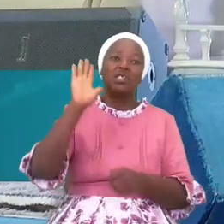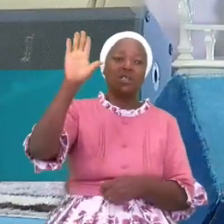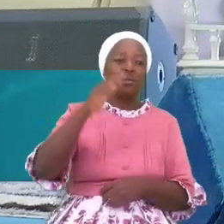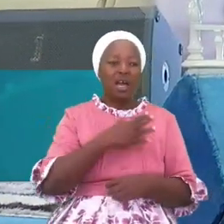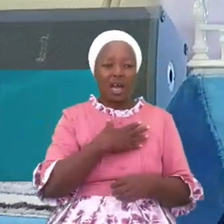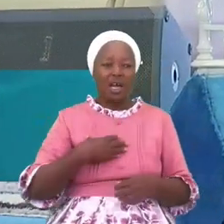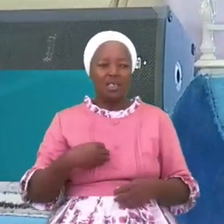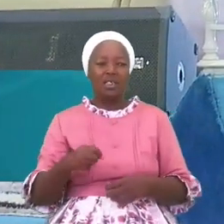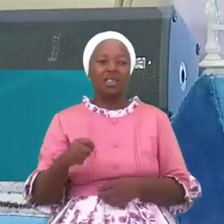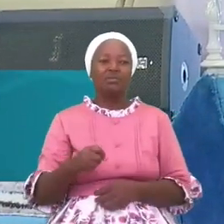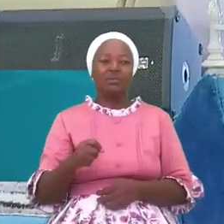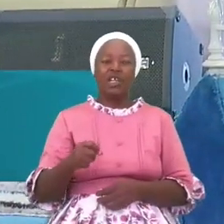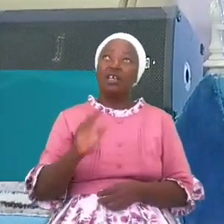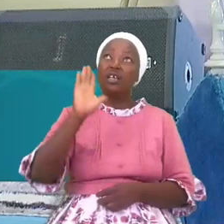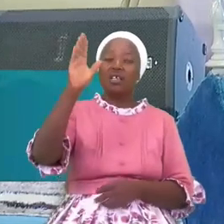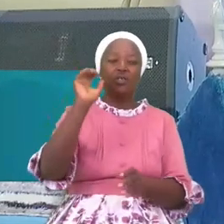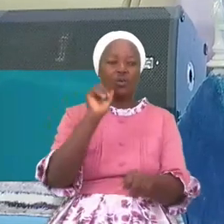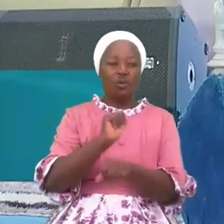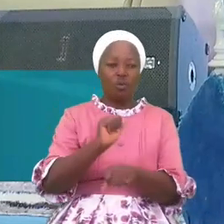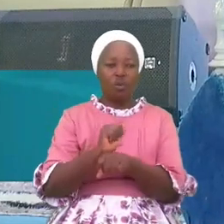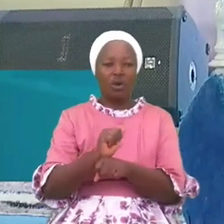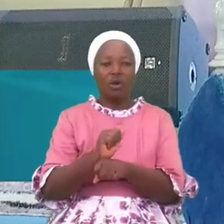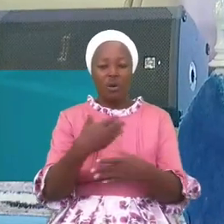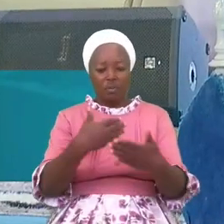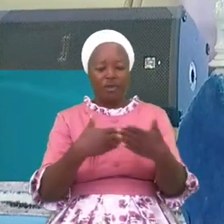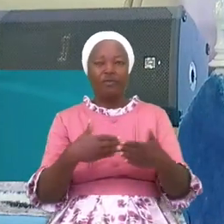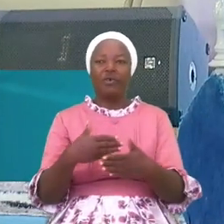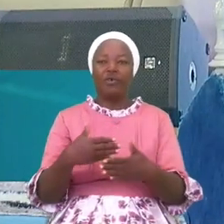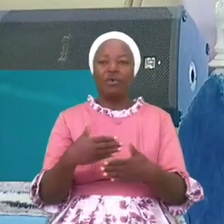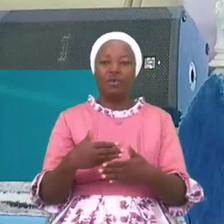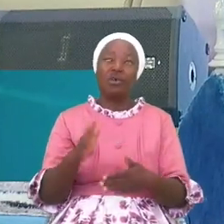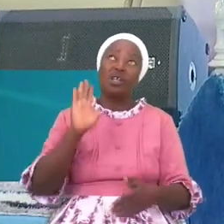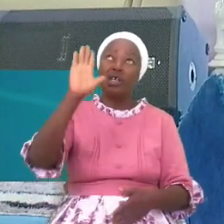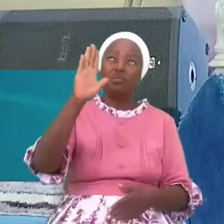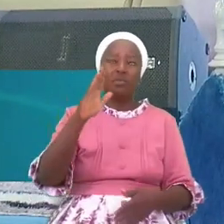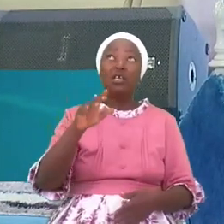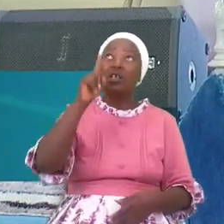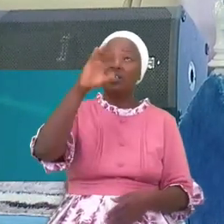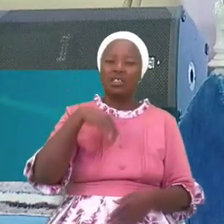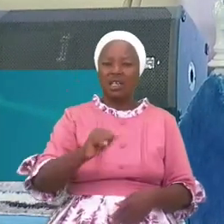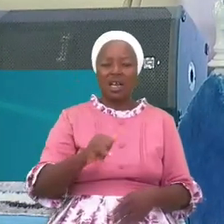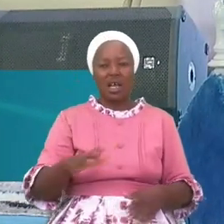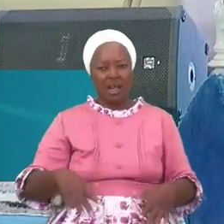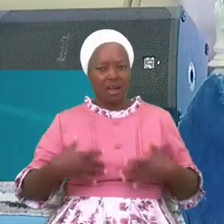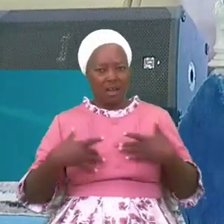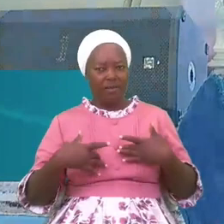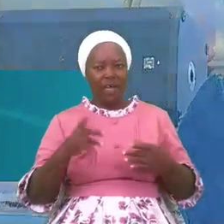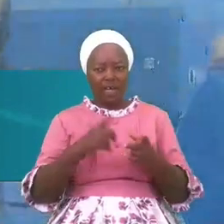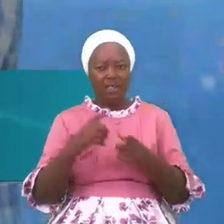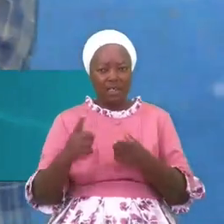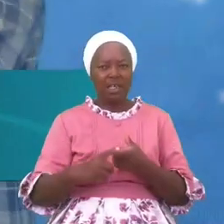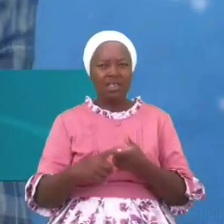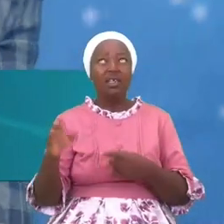work before him. He's still alive, and his work before him. And since he remains alive, he